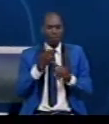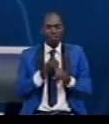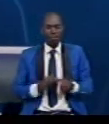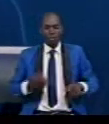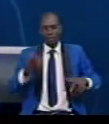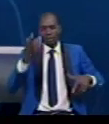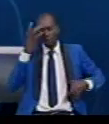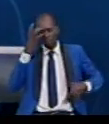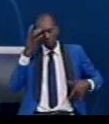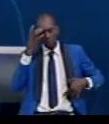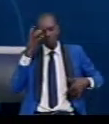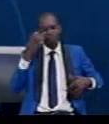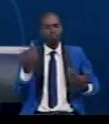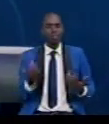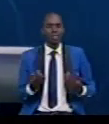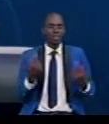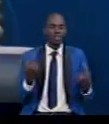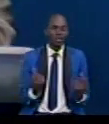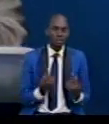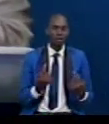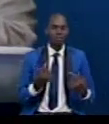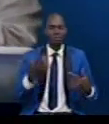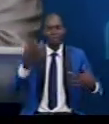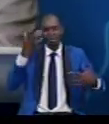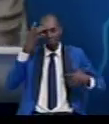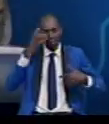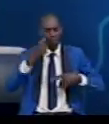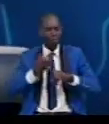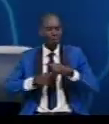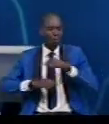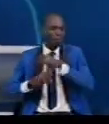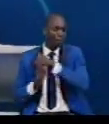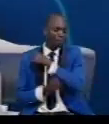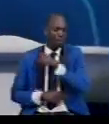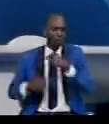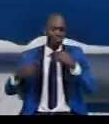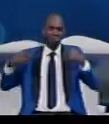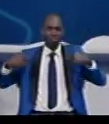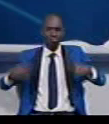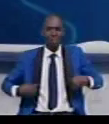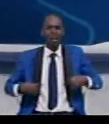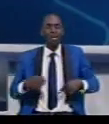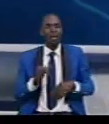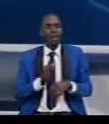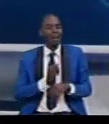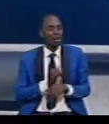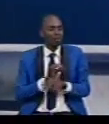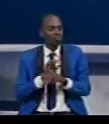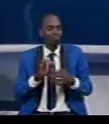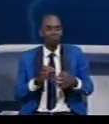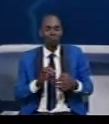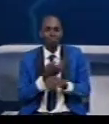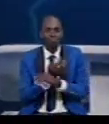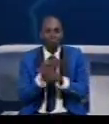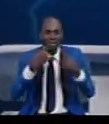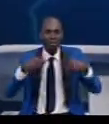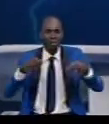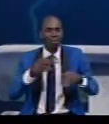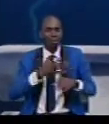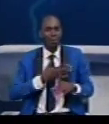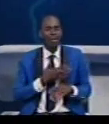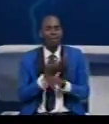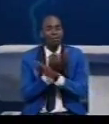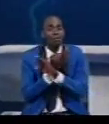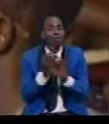torment, from torture. I declare my freedom from pain and plague. Even before it happens,